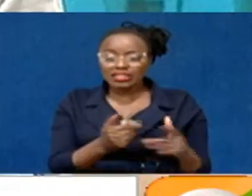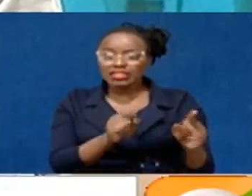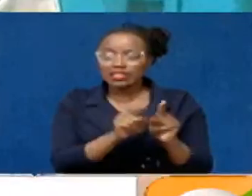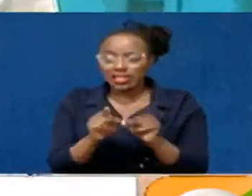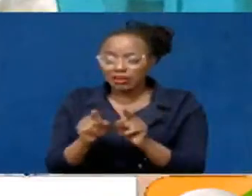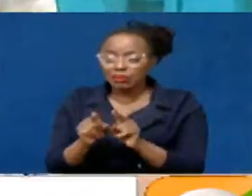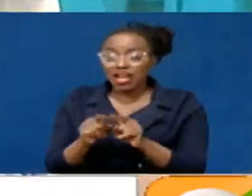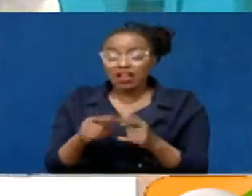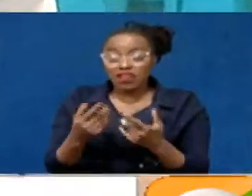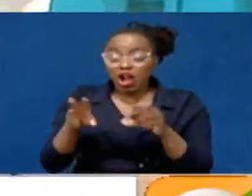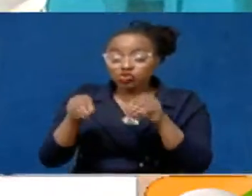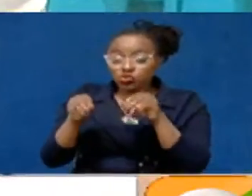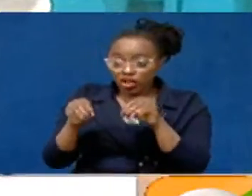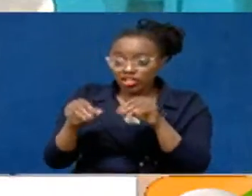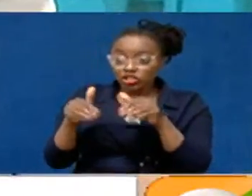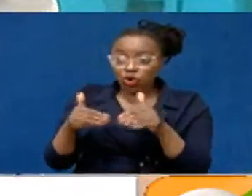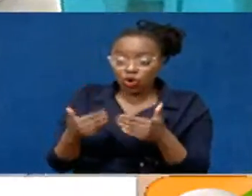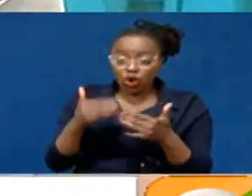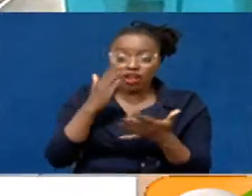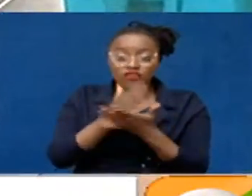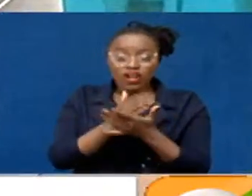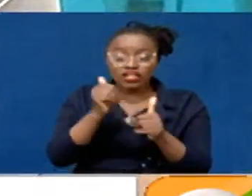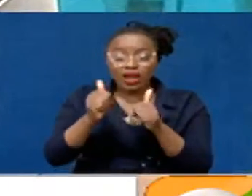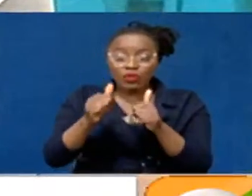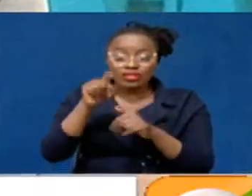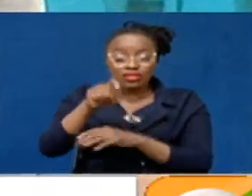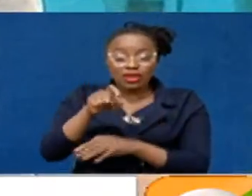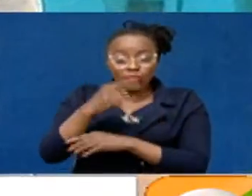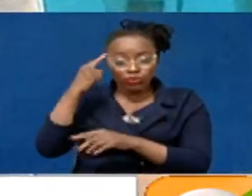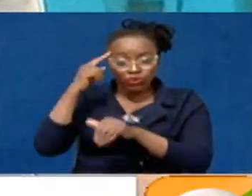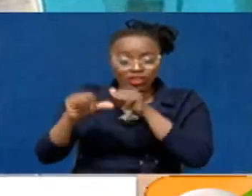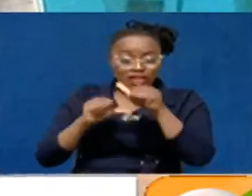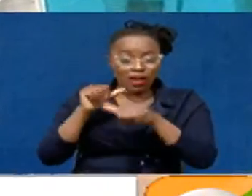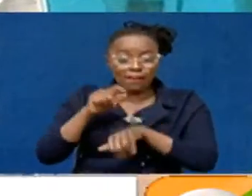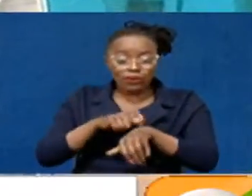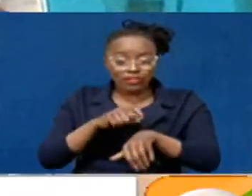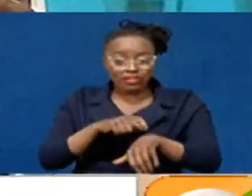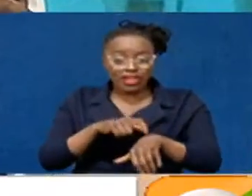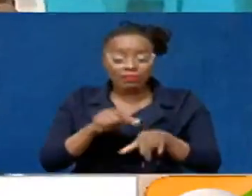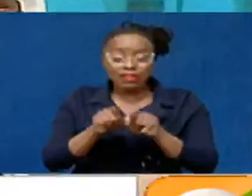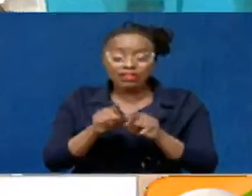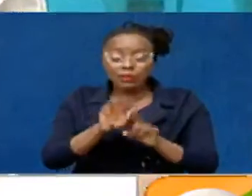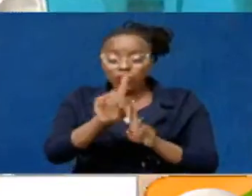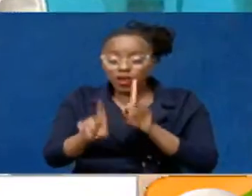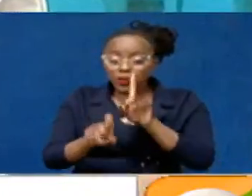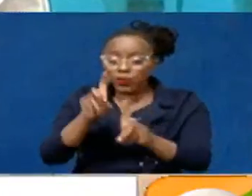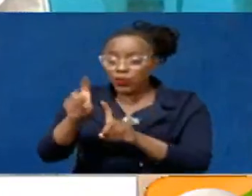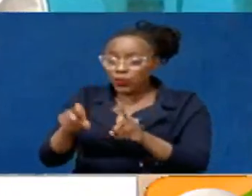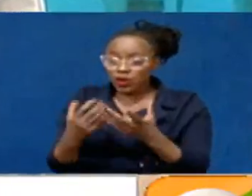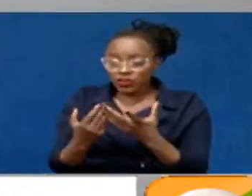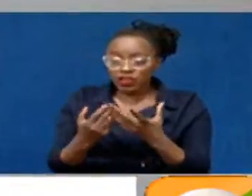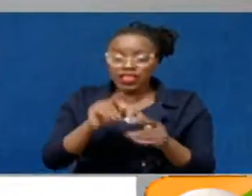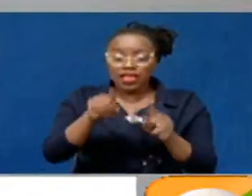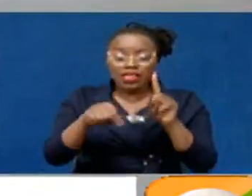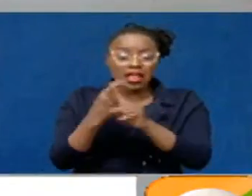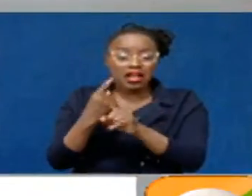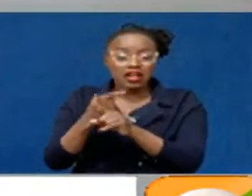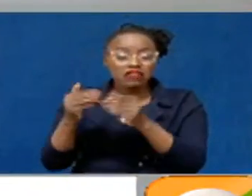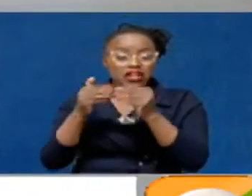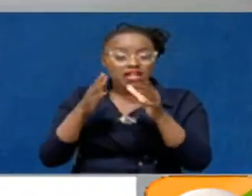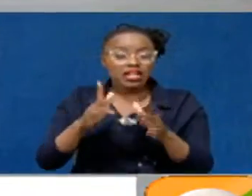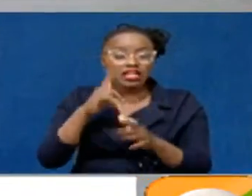as a quality or as a factor that we should consider when we are vetting, quote unquote, the various leaders